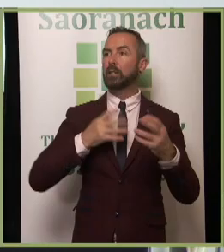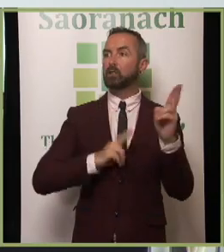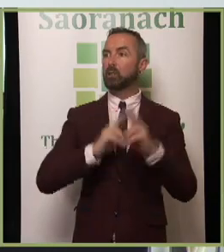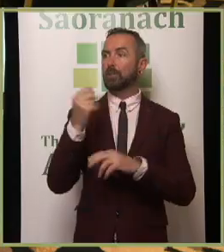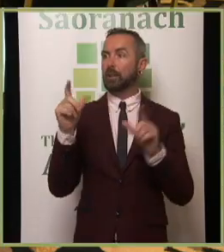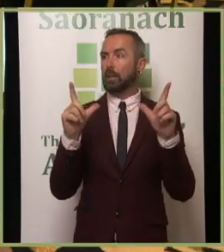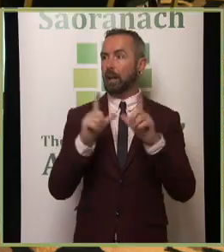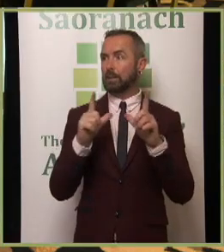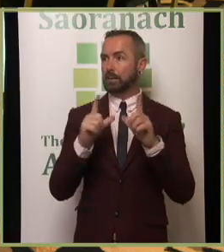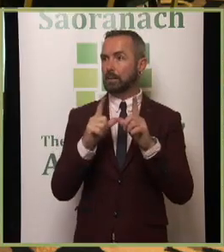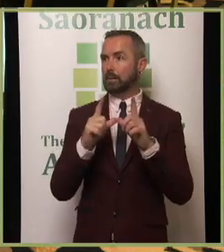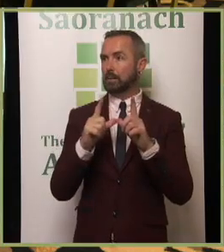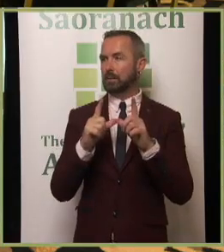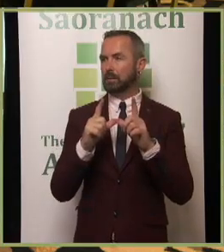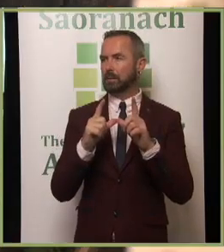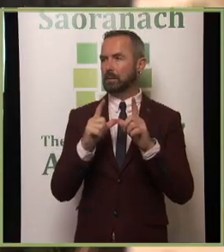please raise your hand.